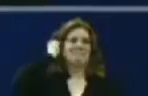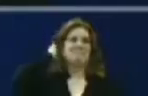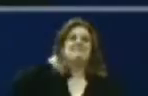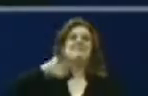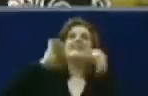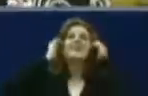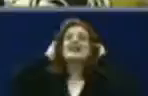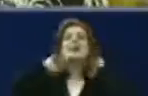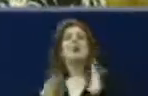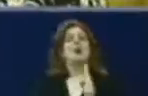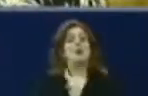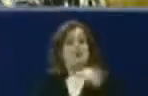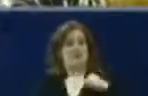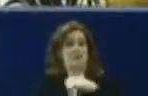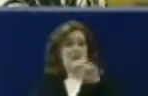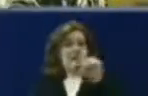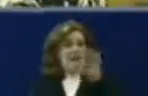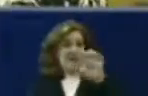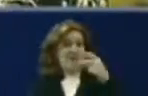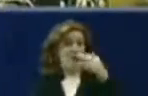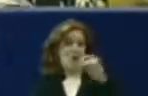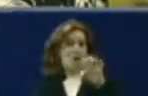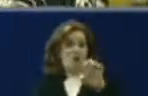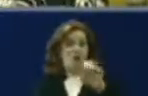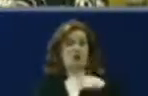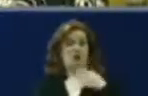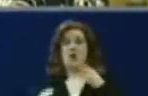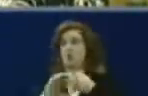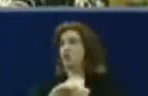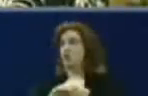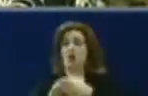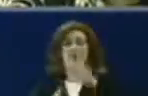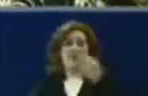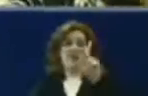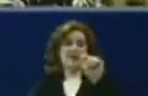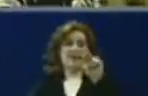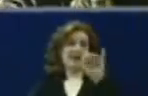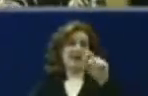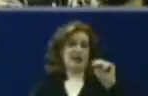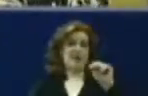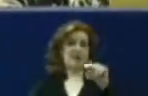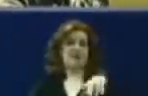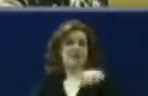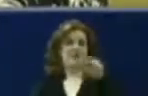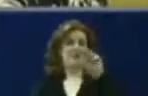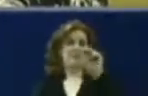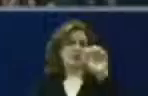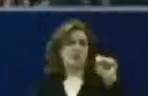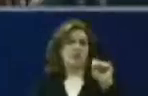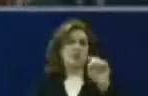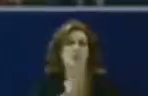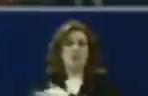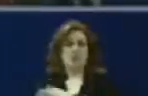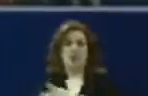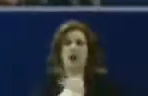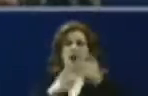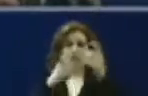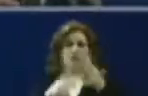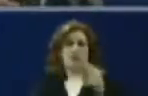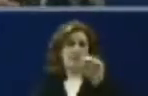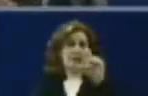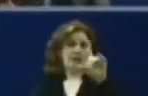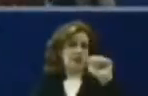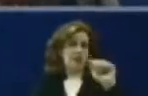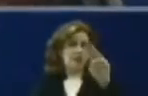Member Stephanie Horn, please join the Camera Middle School Choir and Choir Director Melissa Weaver. Joining